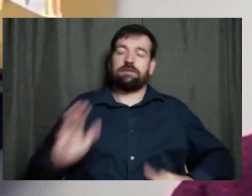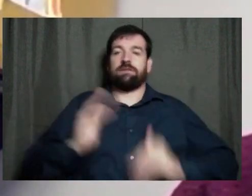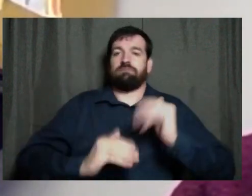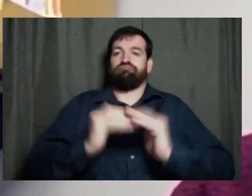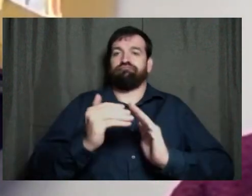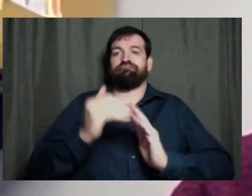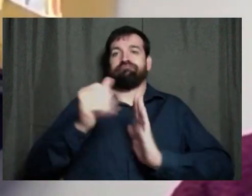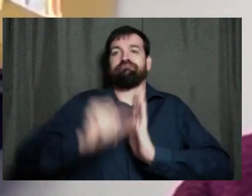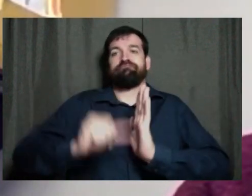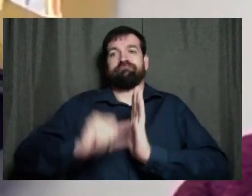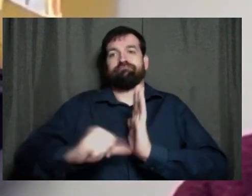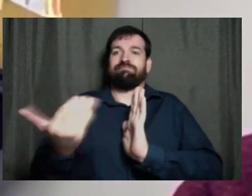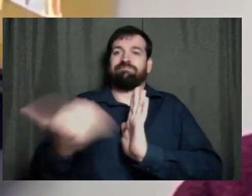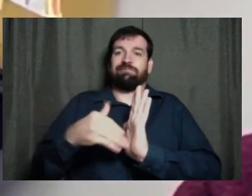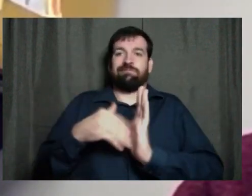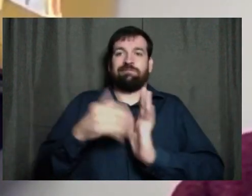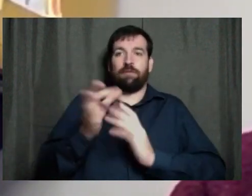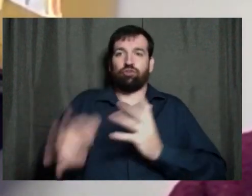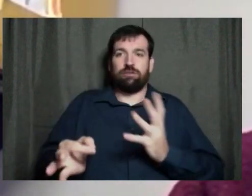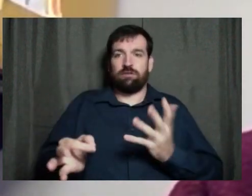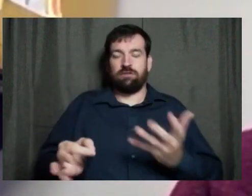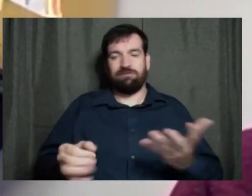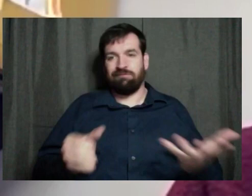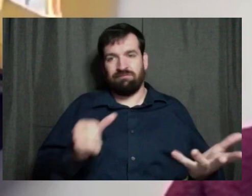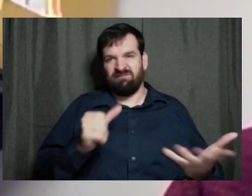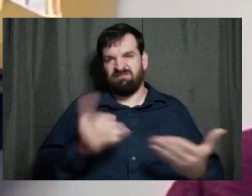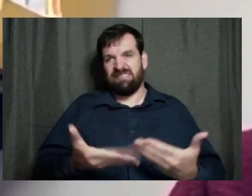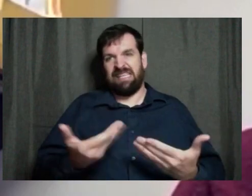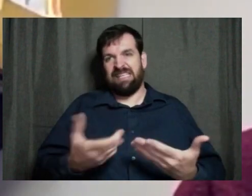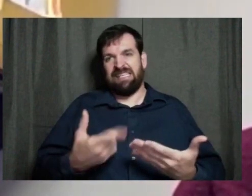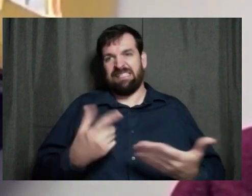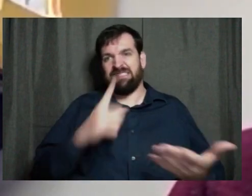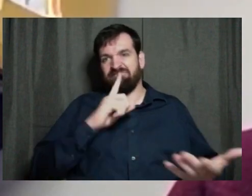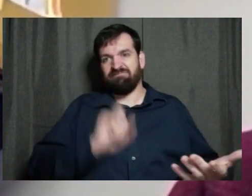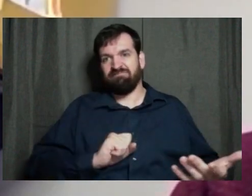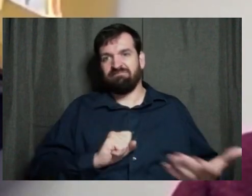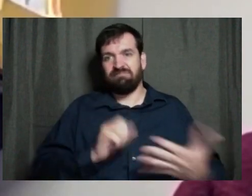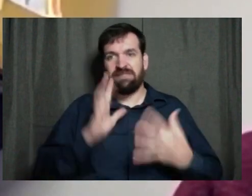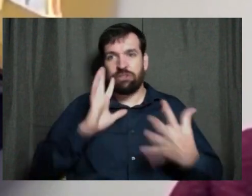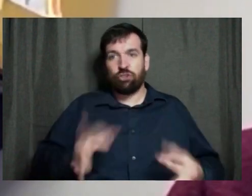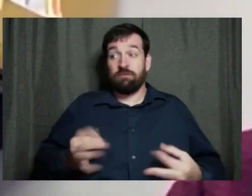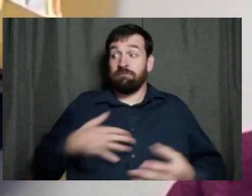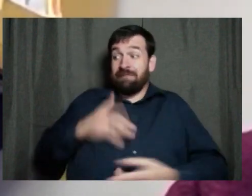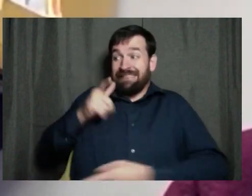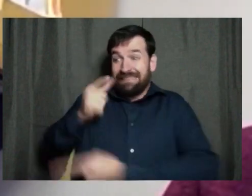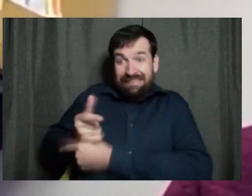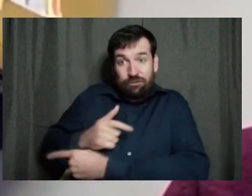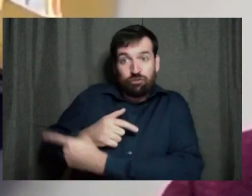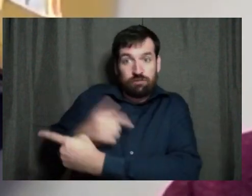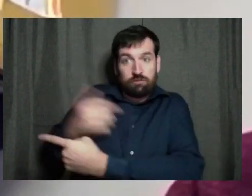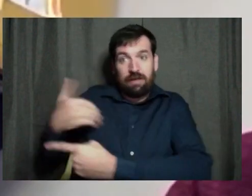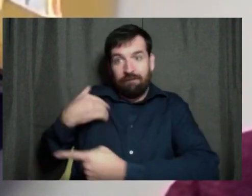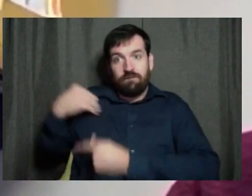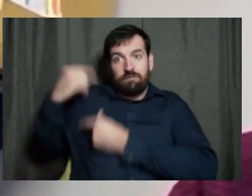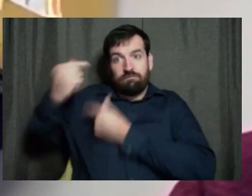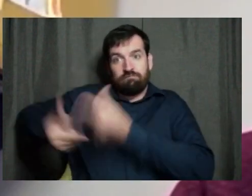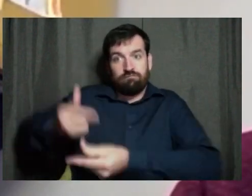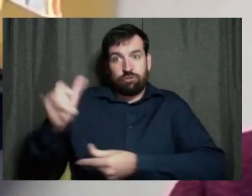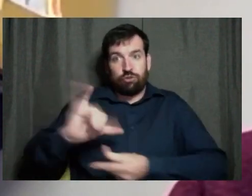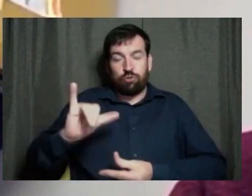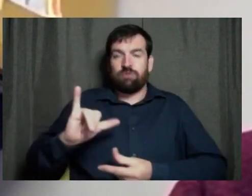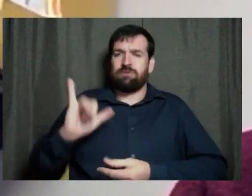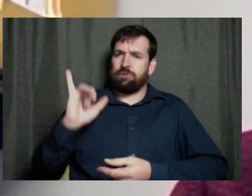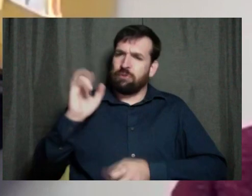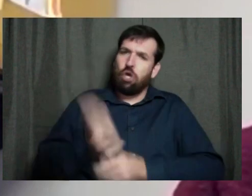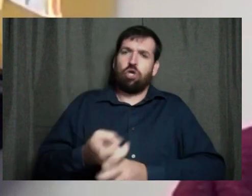today. So for me, it was not a hard decision at all. After finding out that my sister carried the mutation, it was a hard decision for